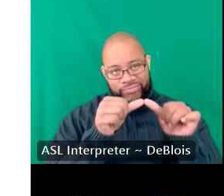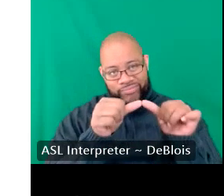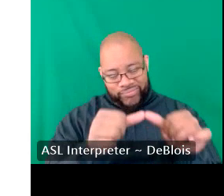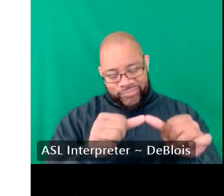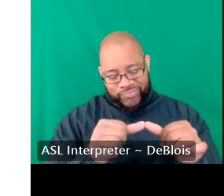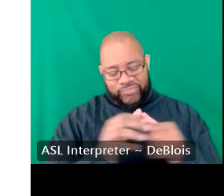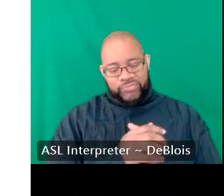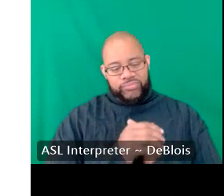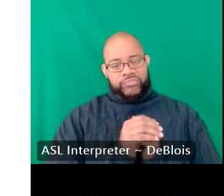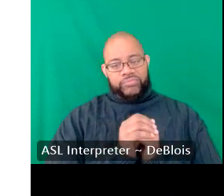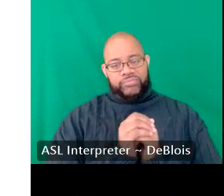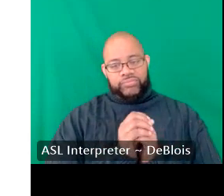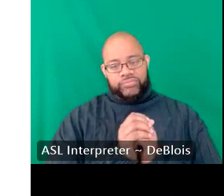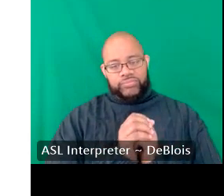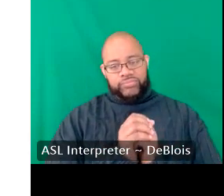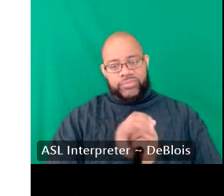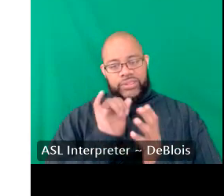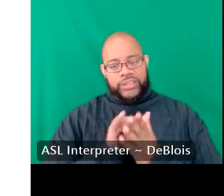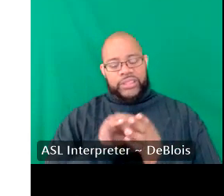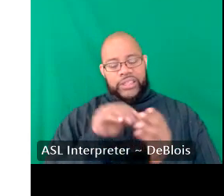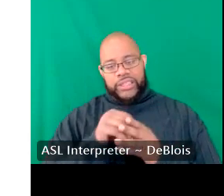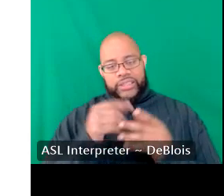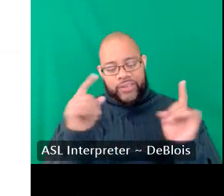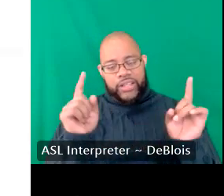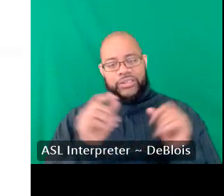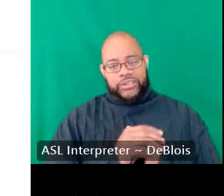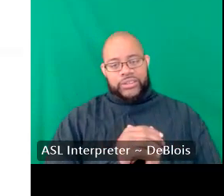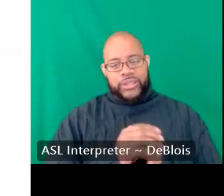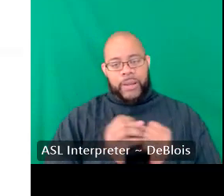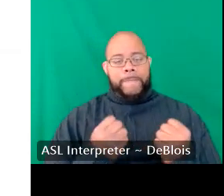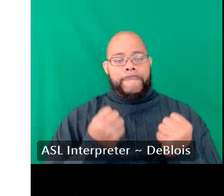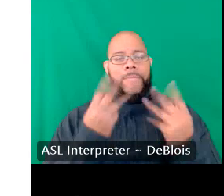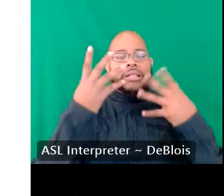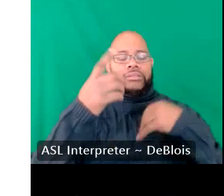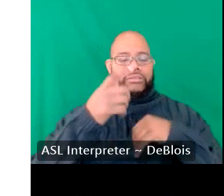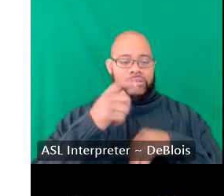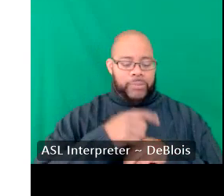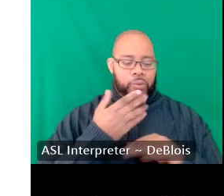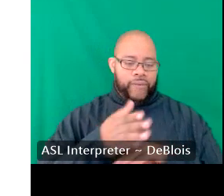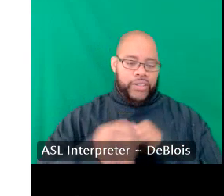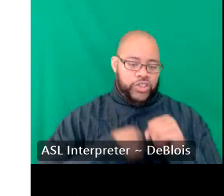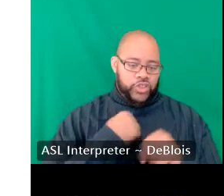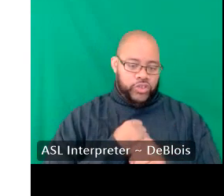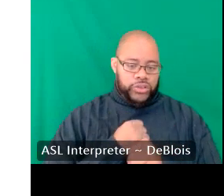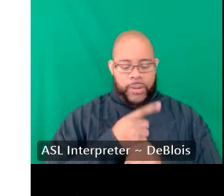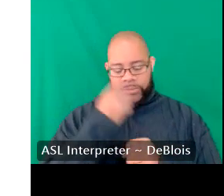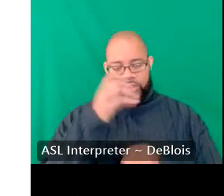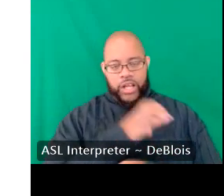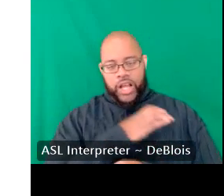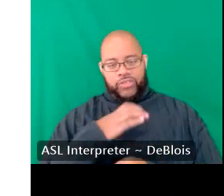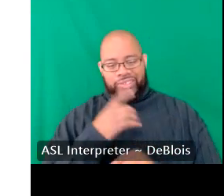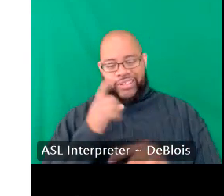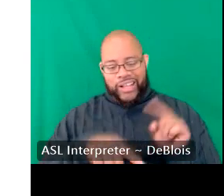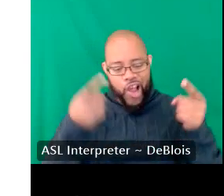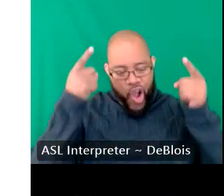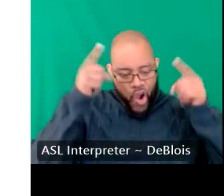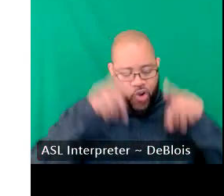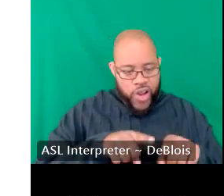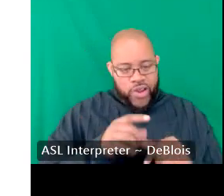have been in effect many times over the years because Congress cannot agree on